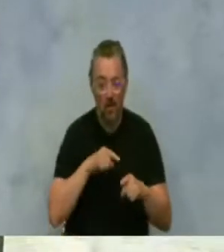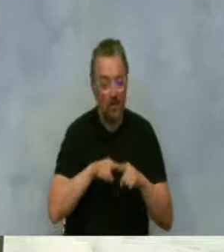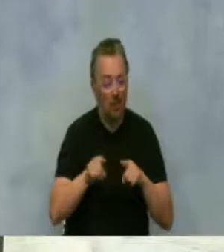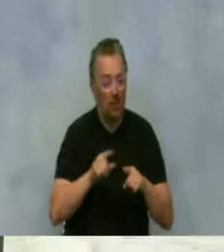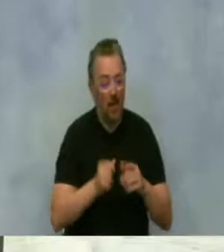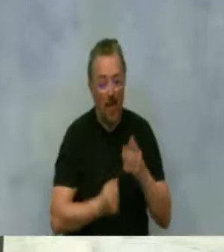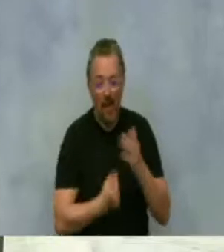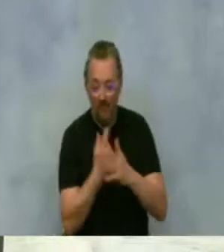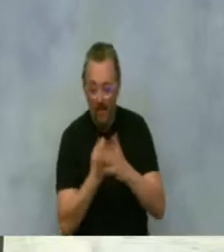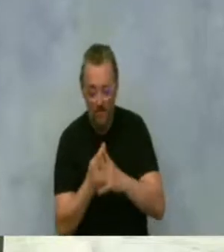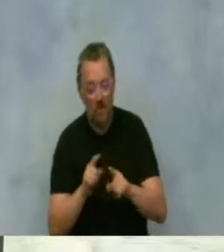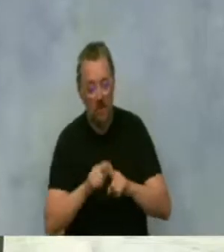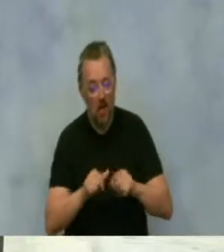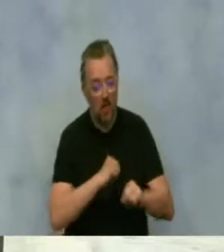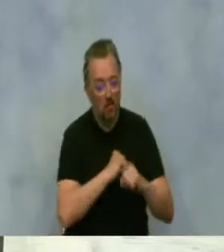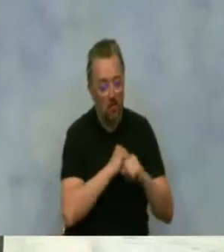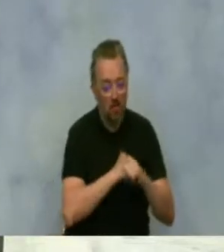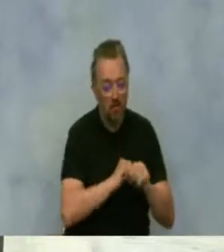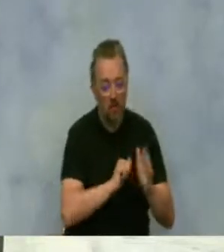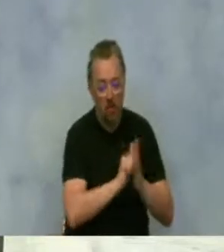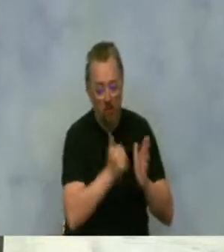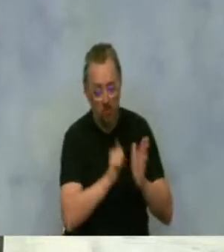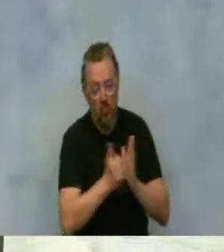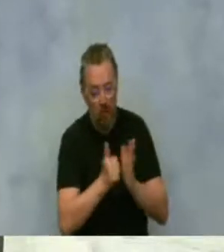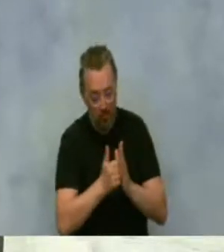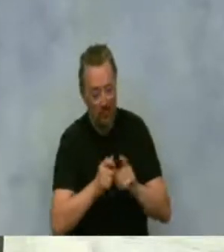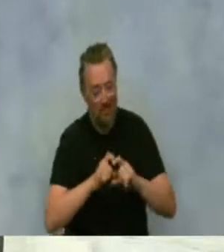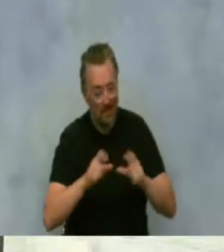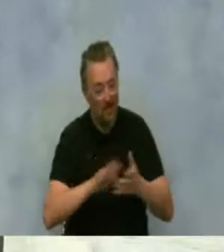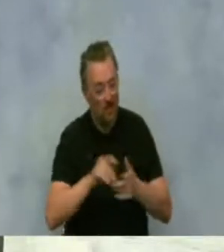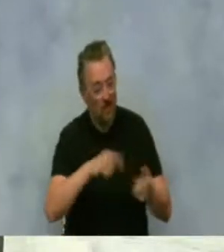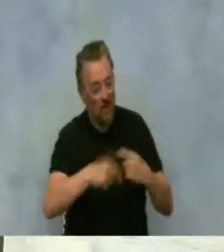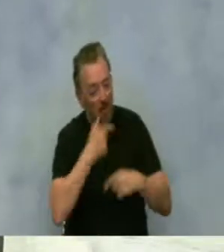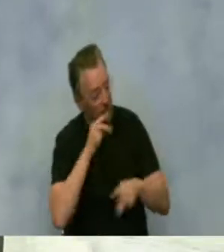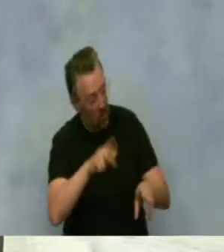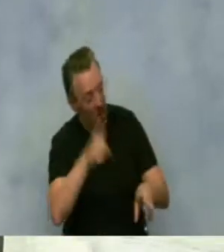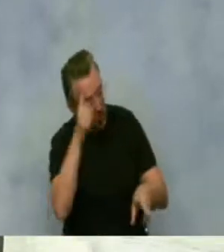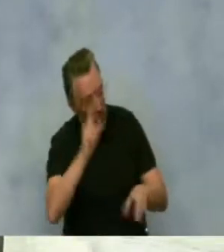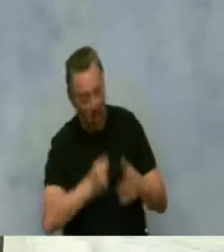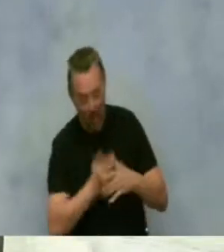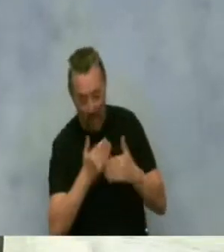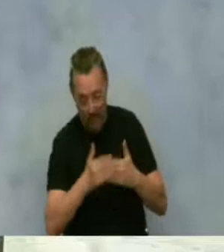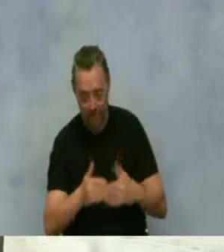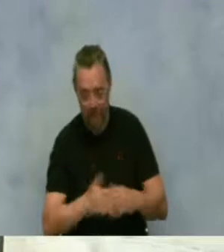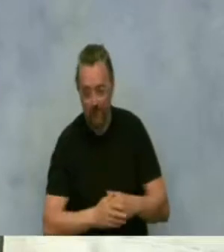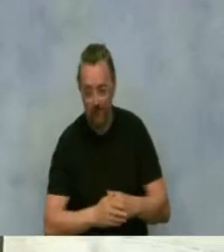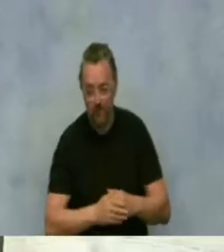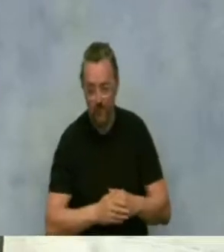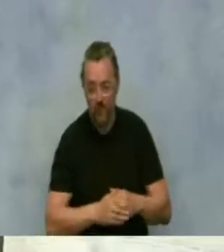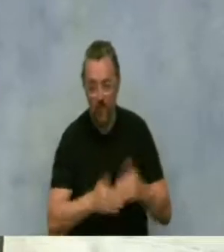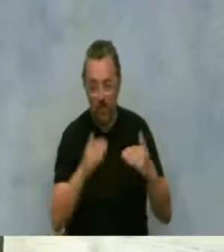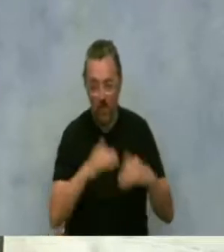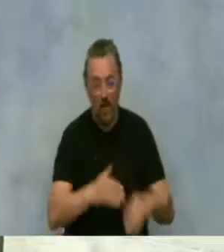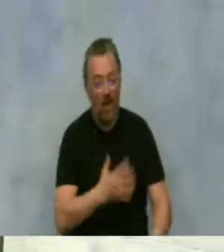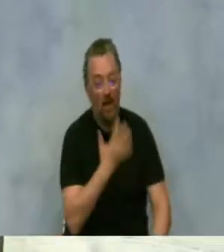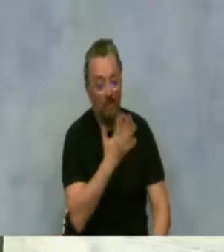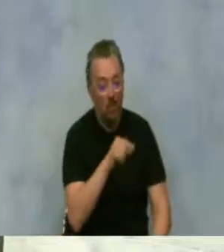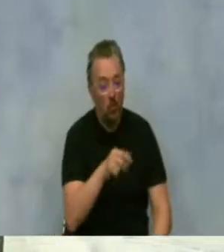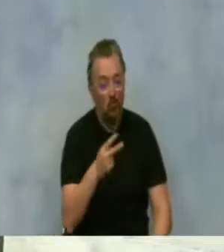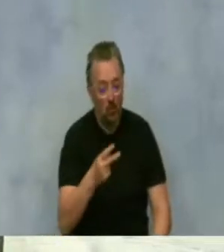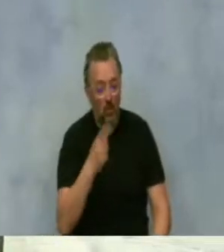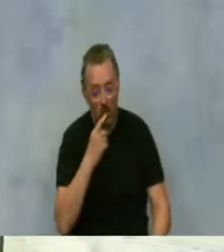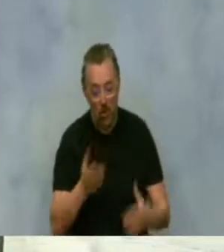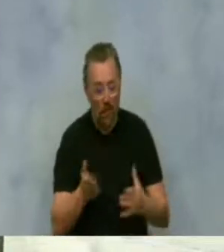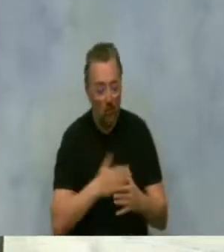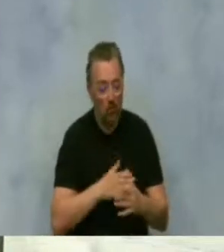events as a way of trying to promote opportunities and maybe try to be innovative in terms of that. At 5.2 we highlight we've actually returned to a hybrid form of meeting in